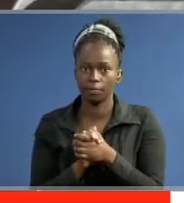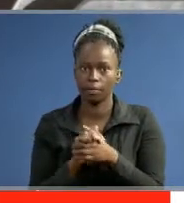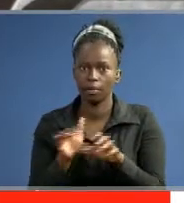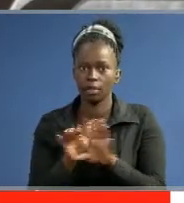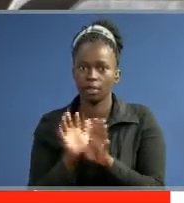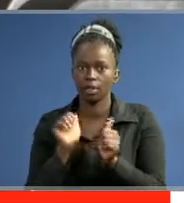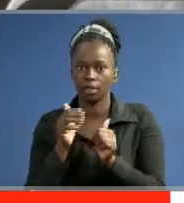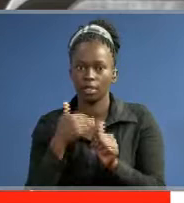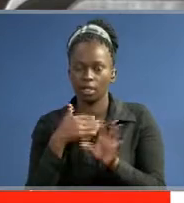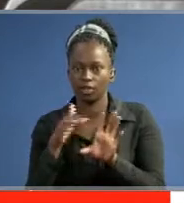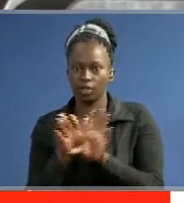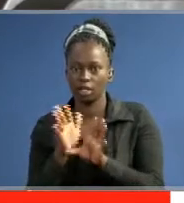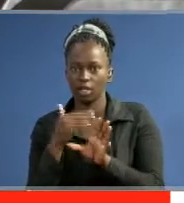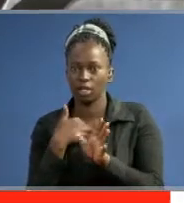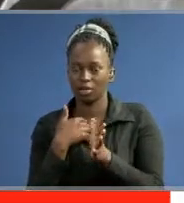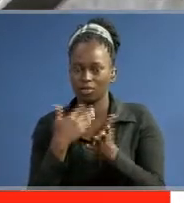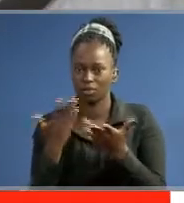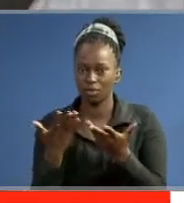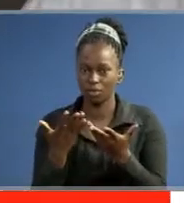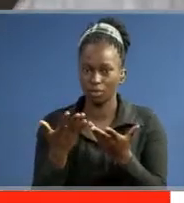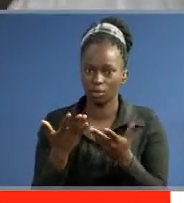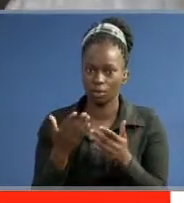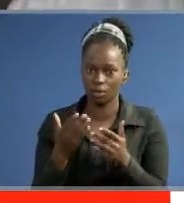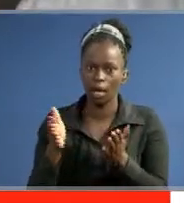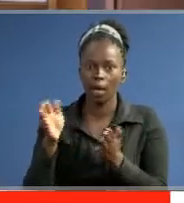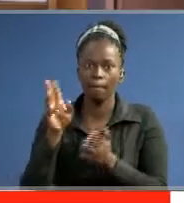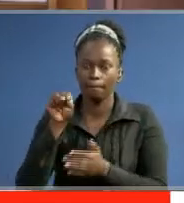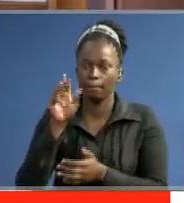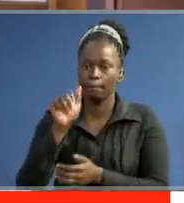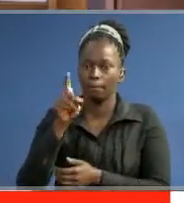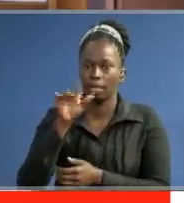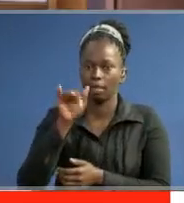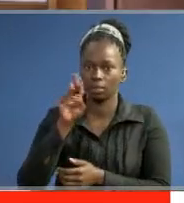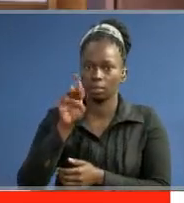kaa 2 to 3 days ama maximum of 4.